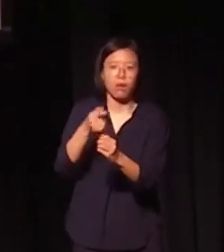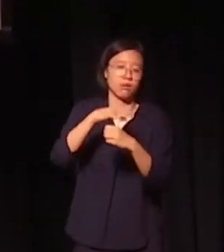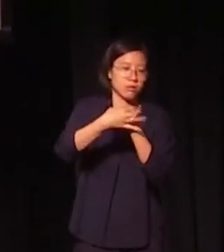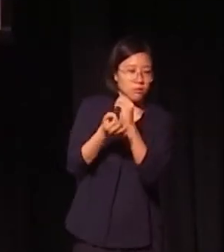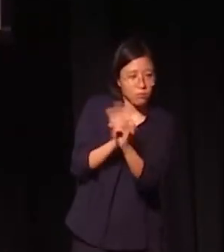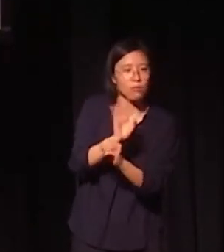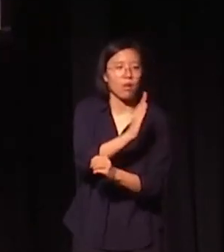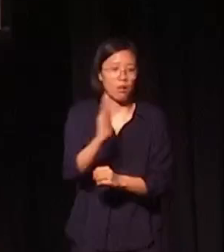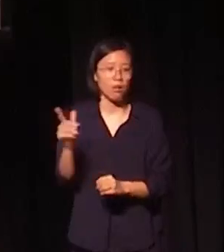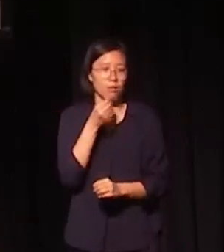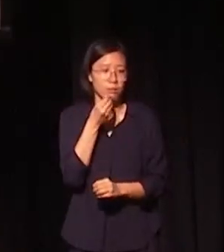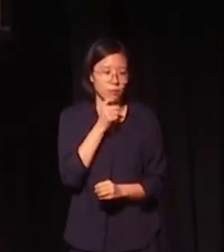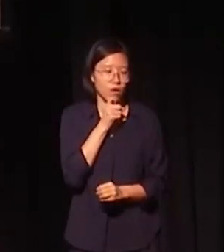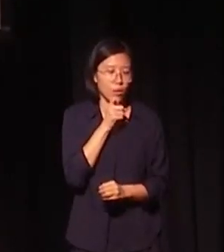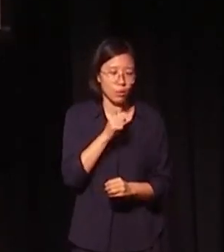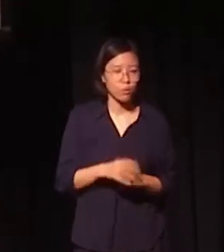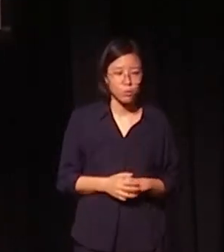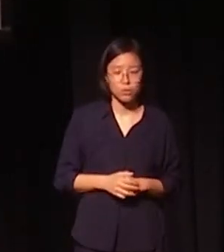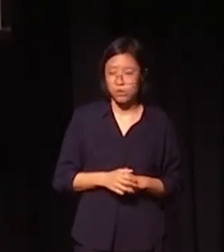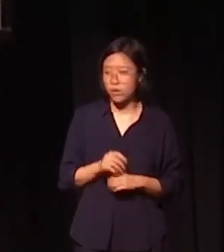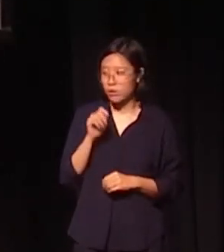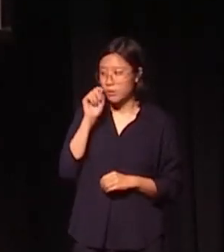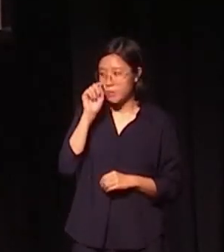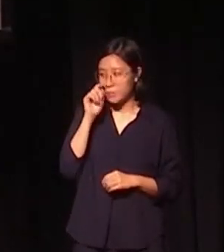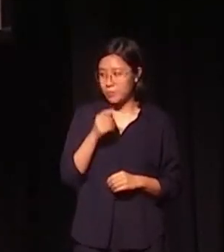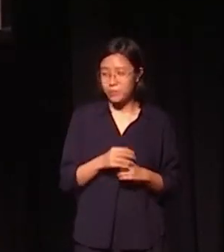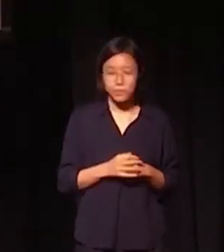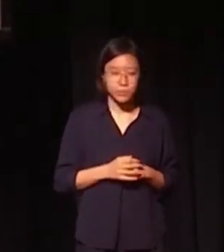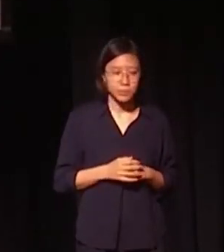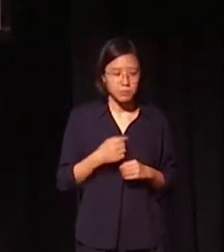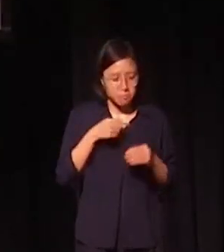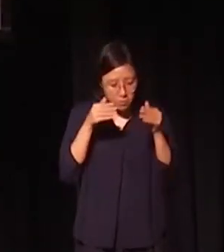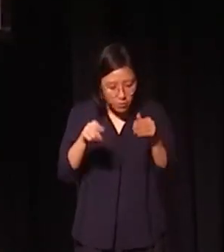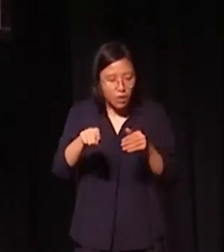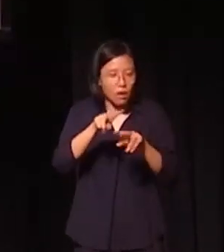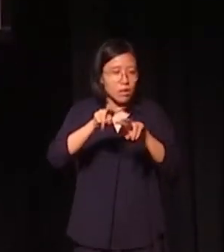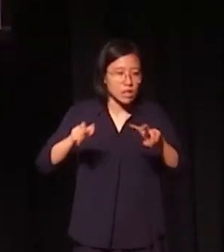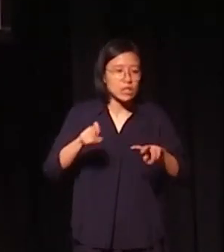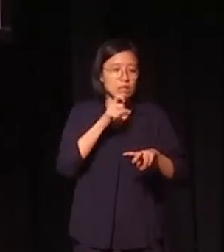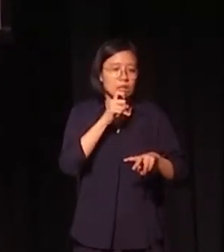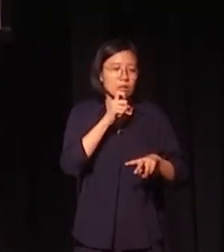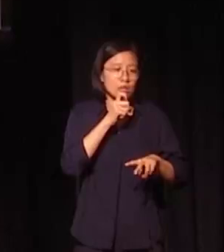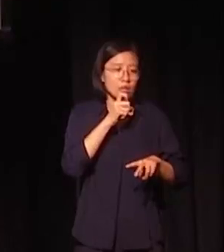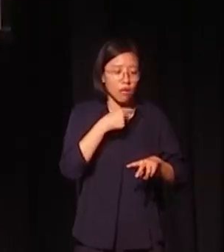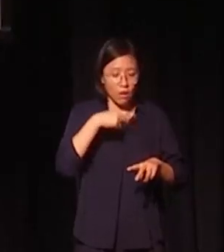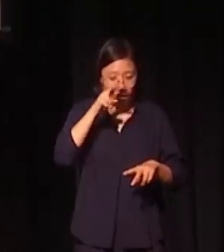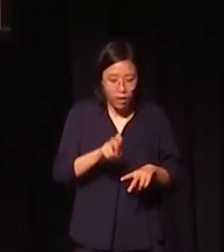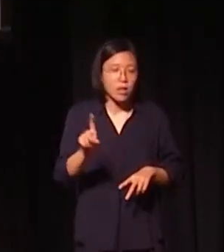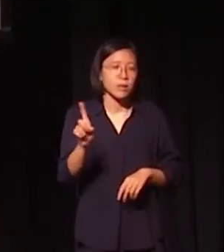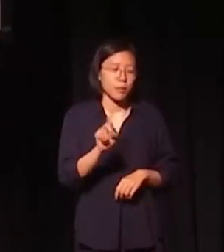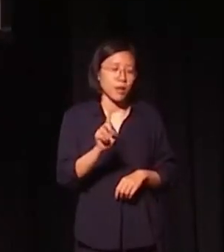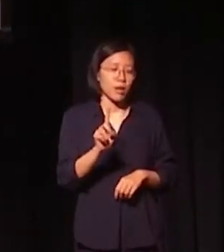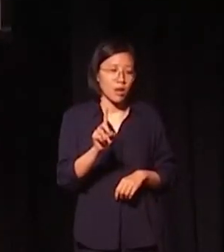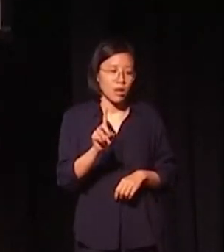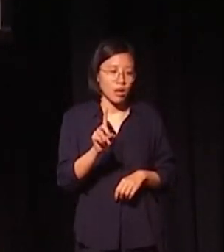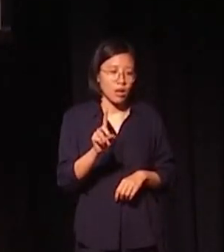And I've also done substantial research in this area, and one of the things I'm most proud of is probably the